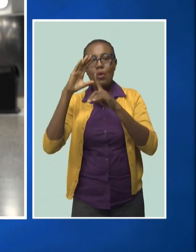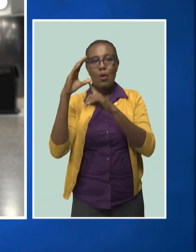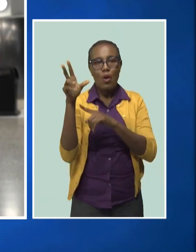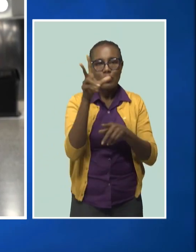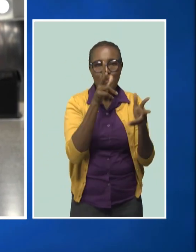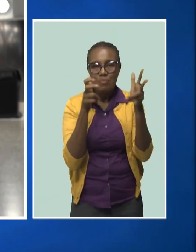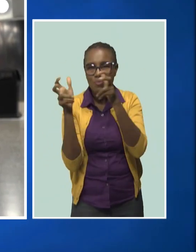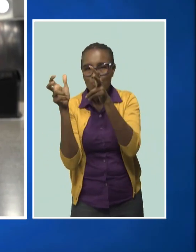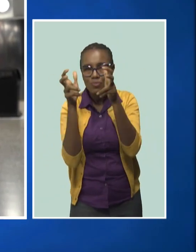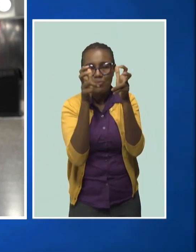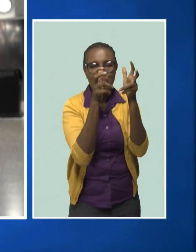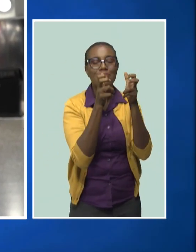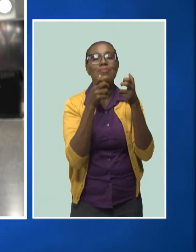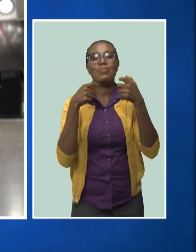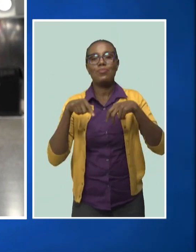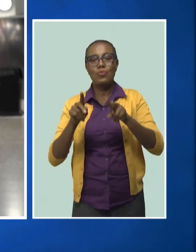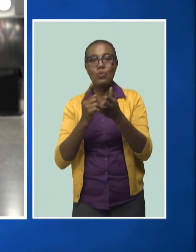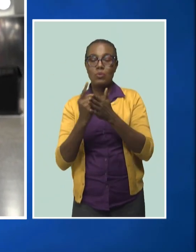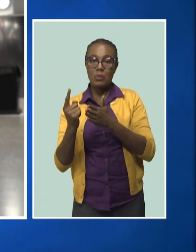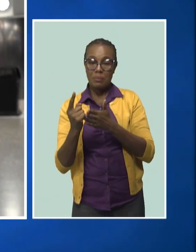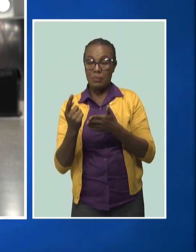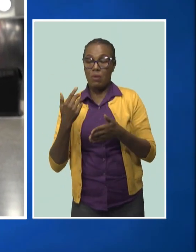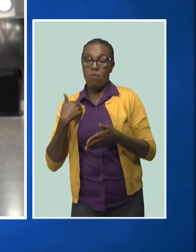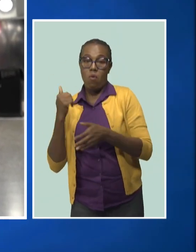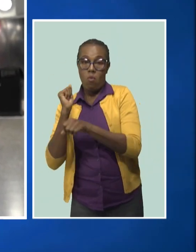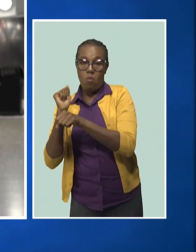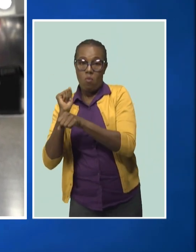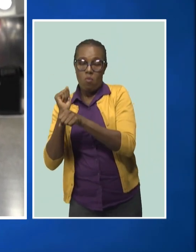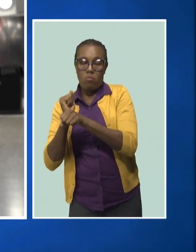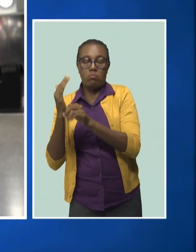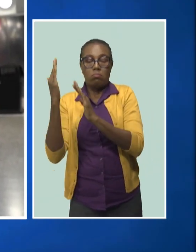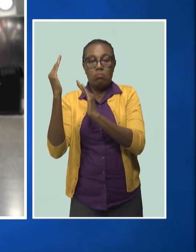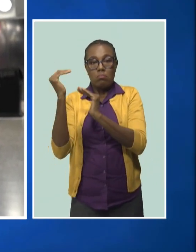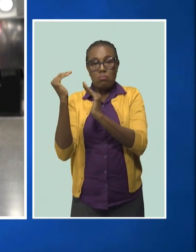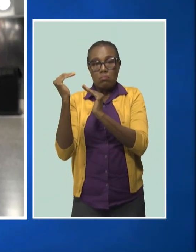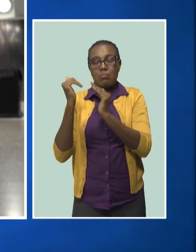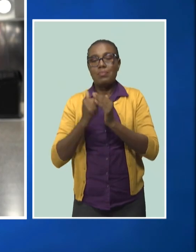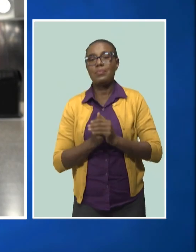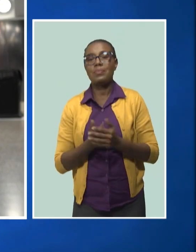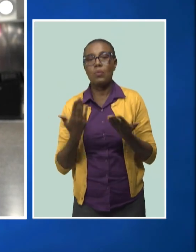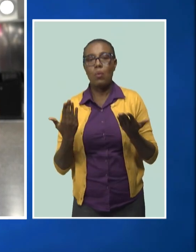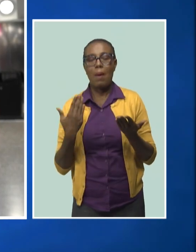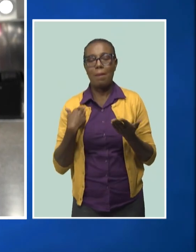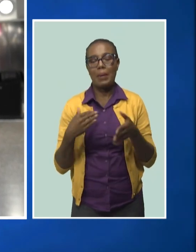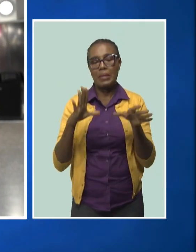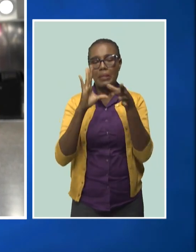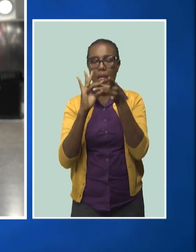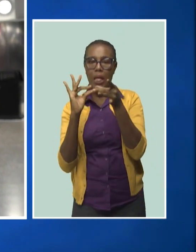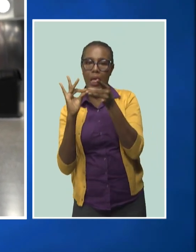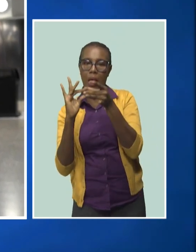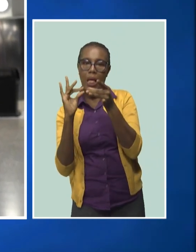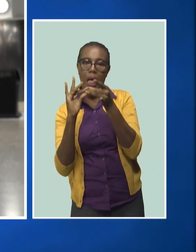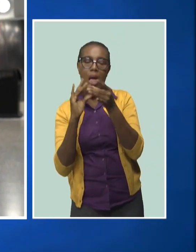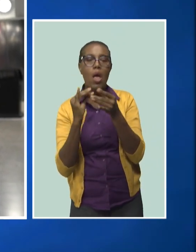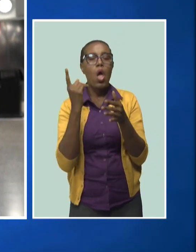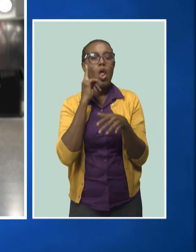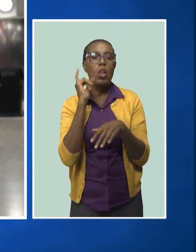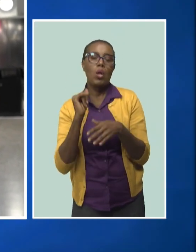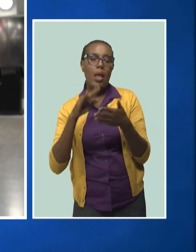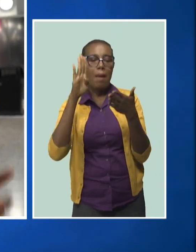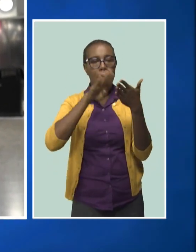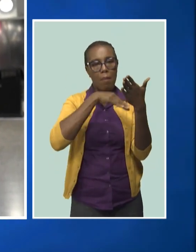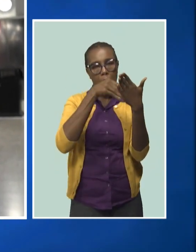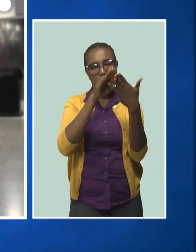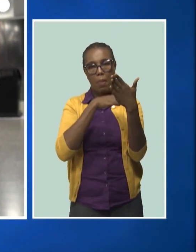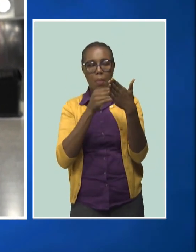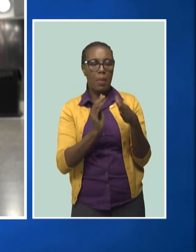can during our week there. On a professional note, I hope to be able to use my storytelling to paint a picture of how connected